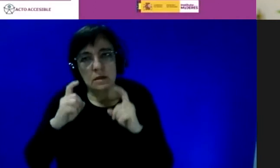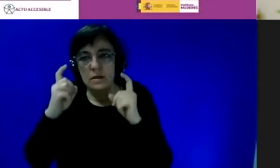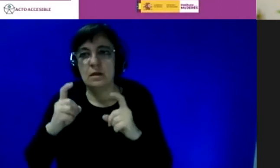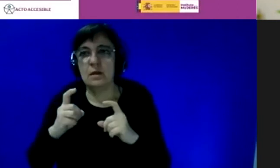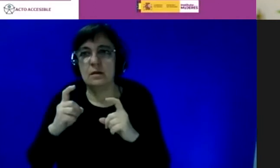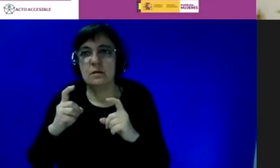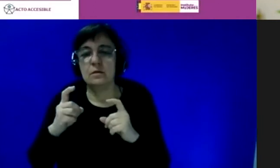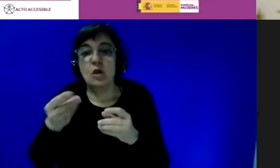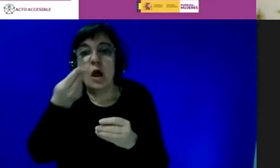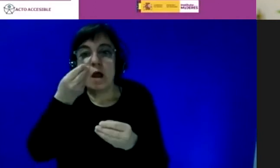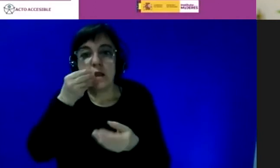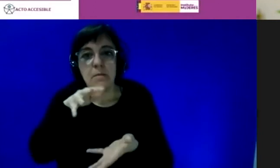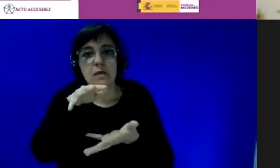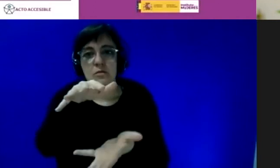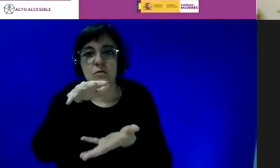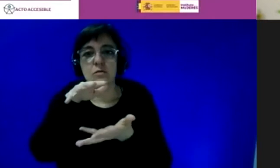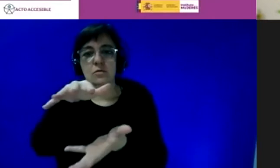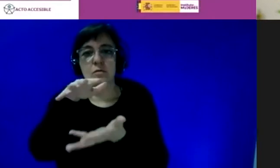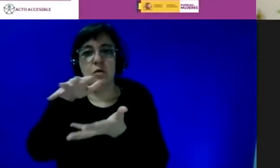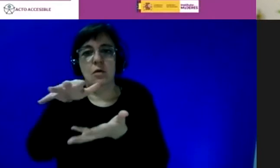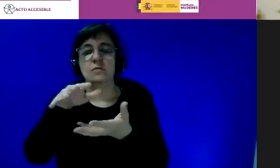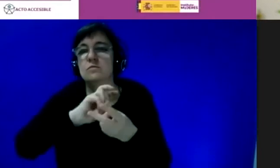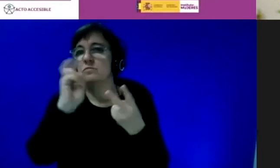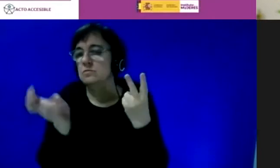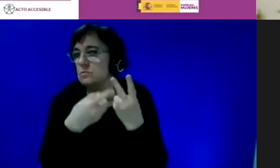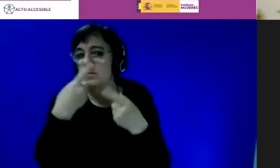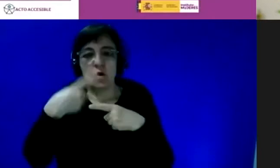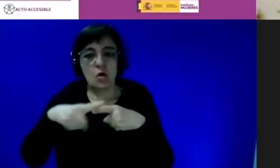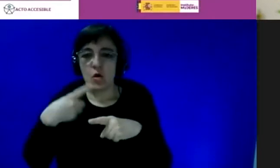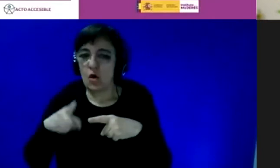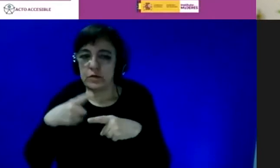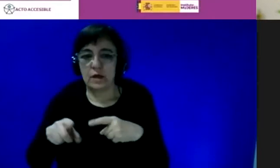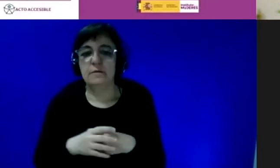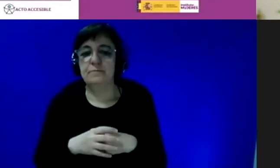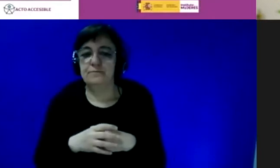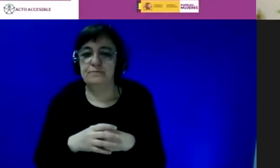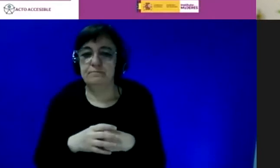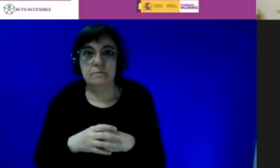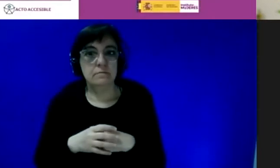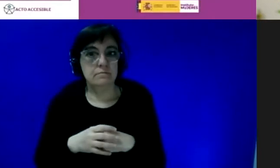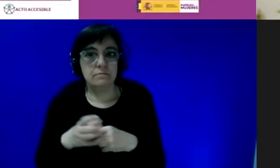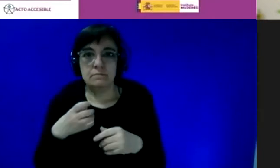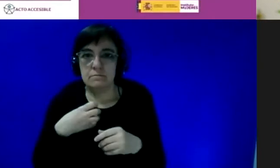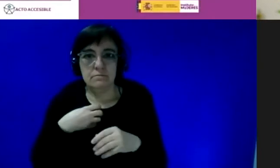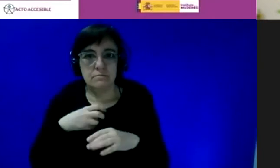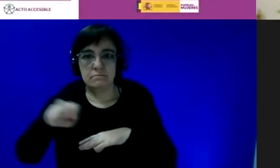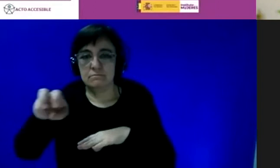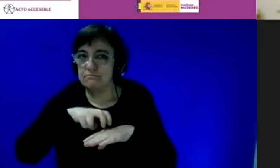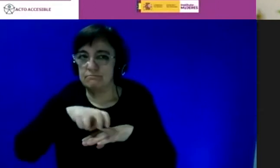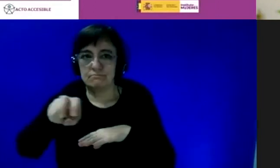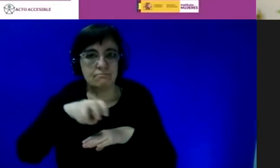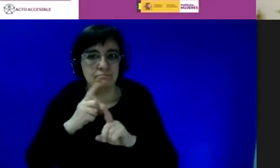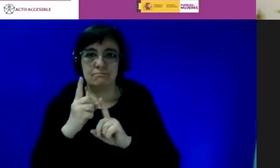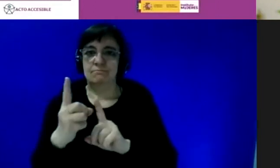move personally in address for persons with disability. Not everybody is comfortable to